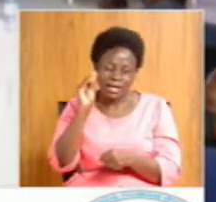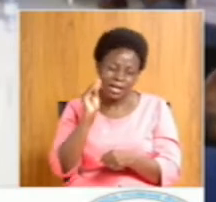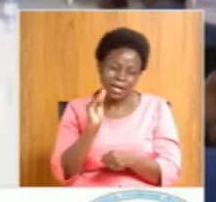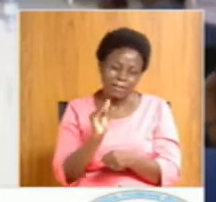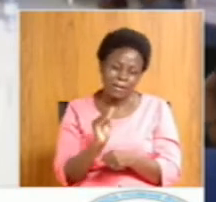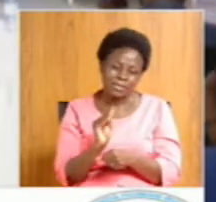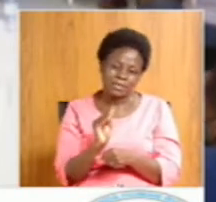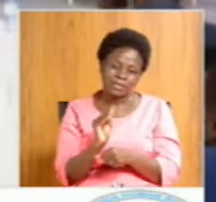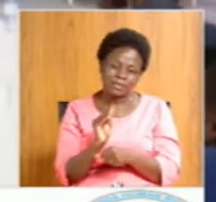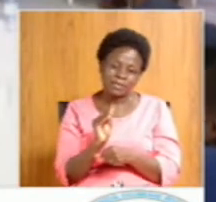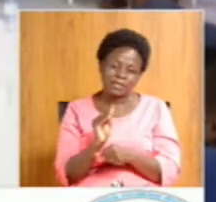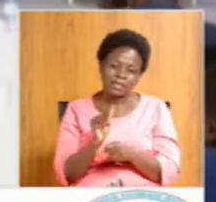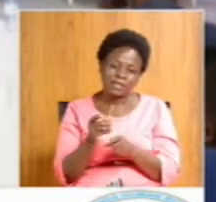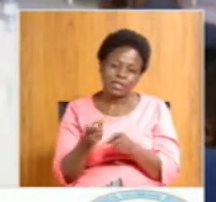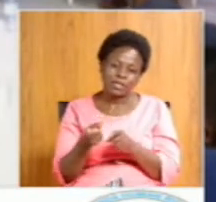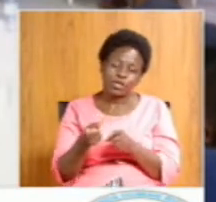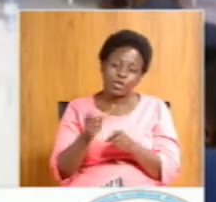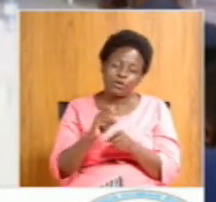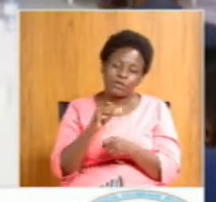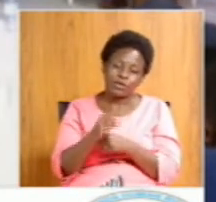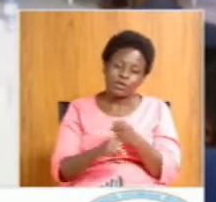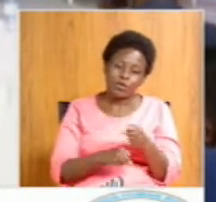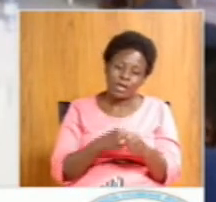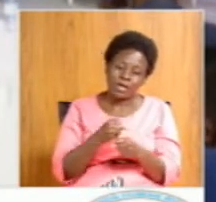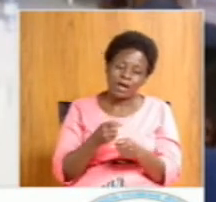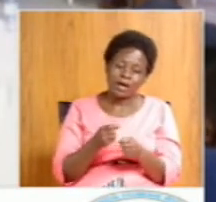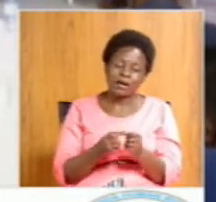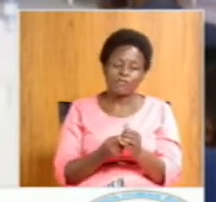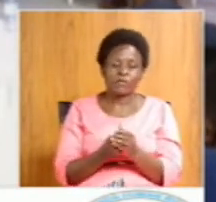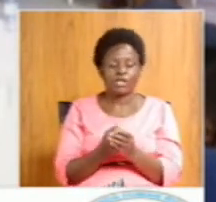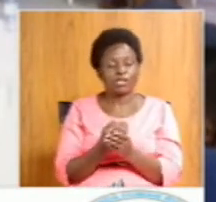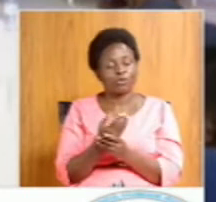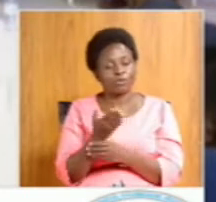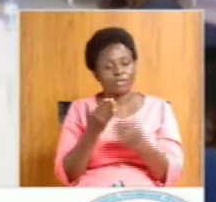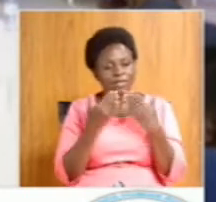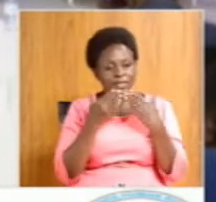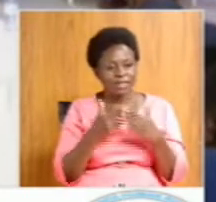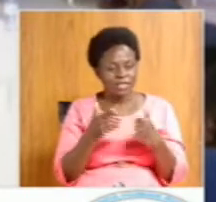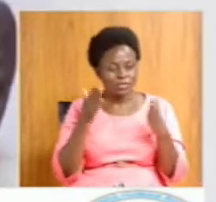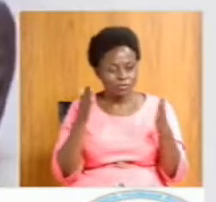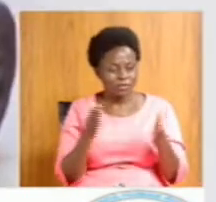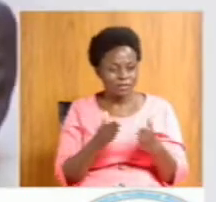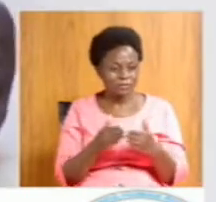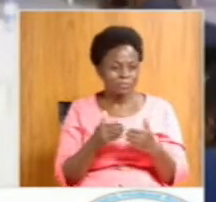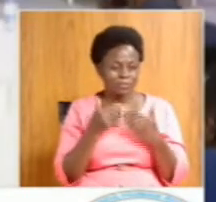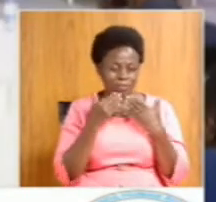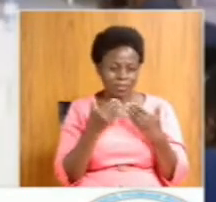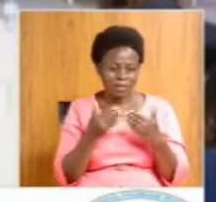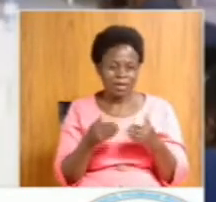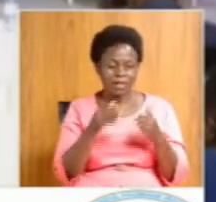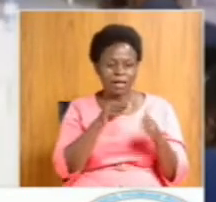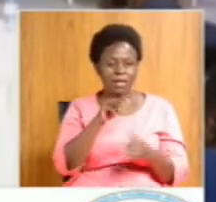the revenues on a year basis have grown by 14.1 percent all right thank you so much maria